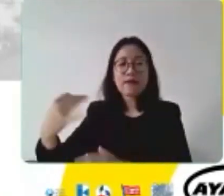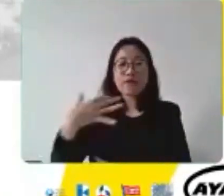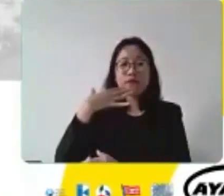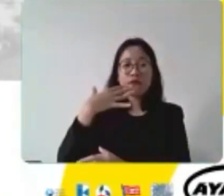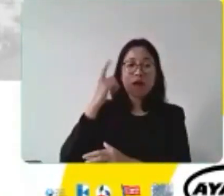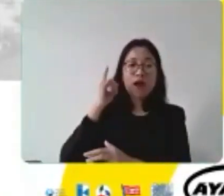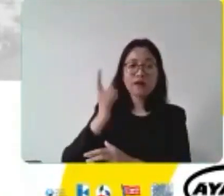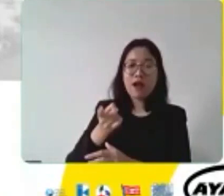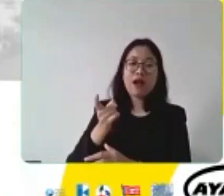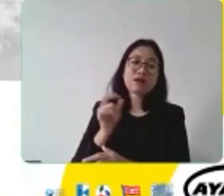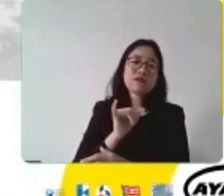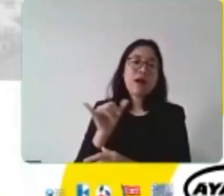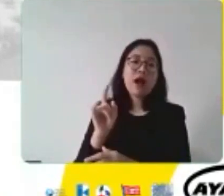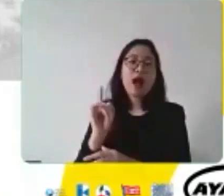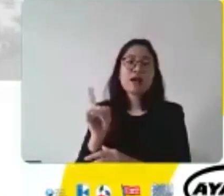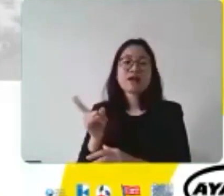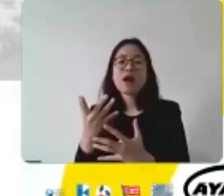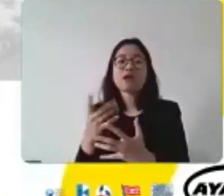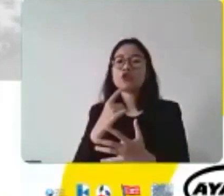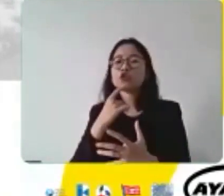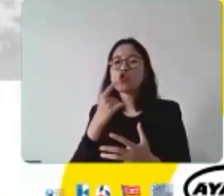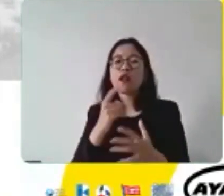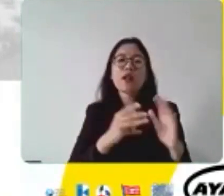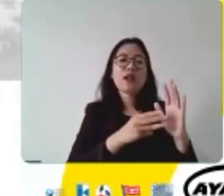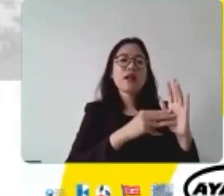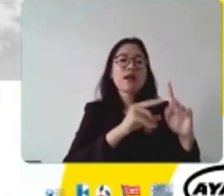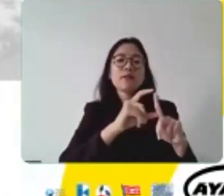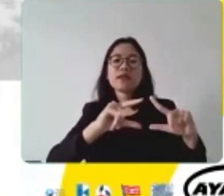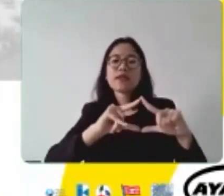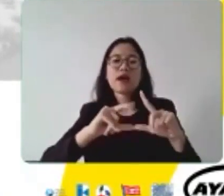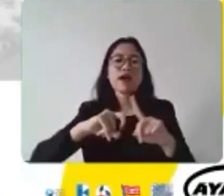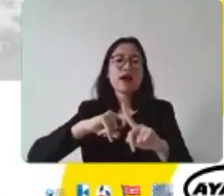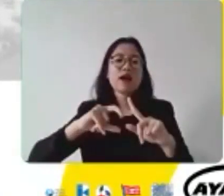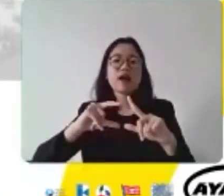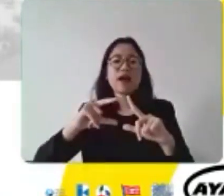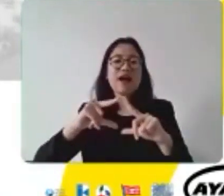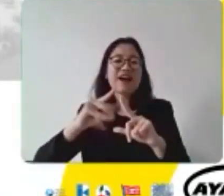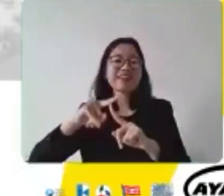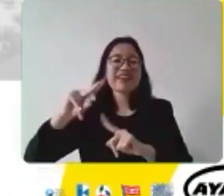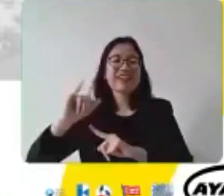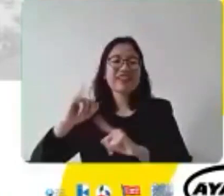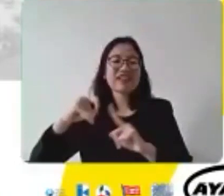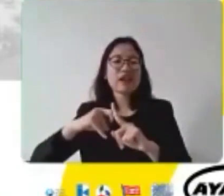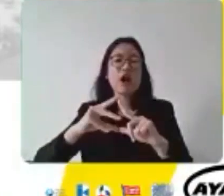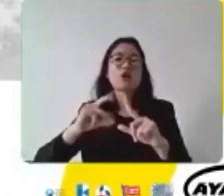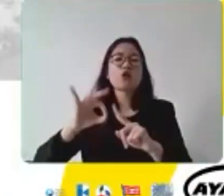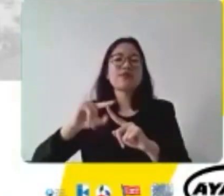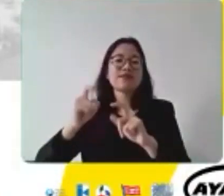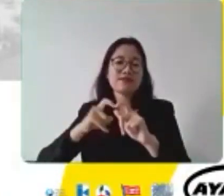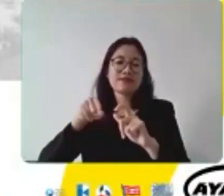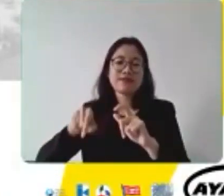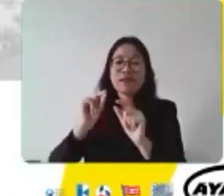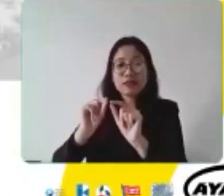which is a marker for atherosclerosis in children even as young as 12 years of age.